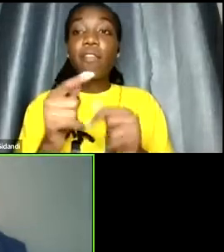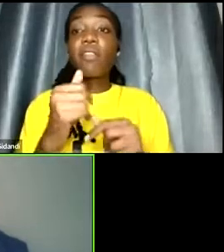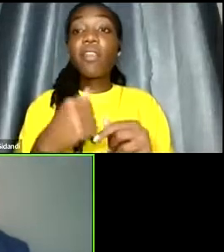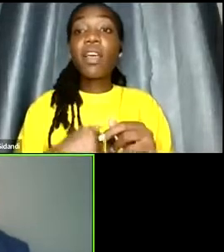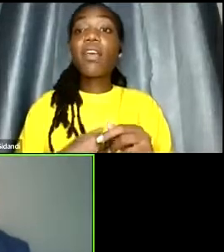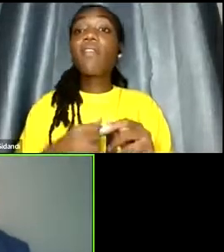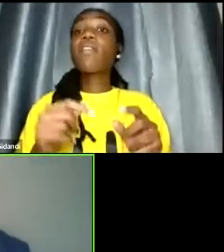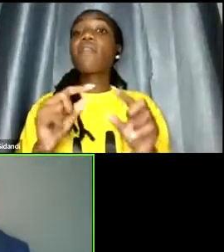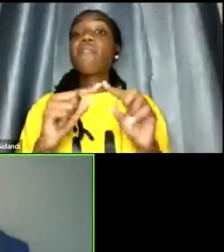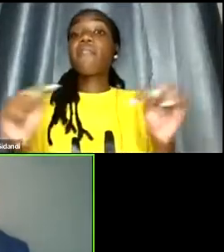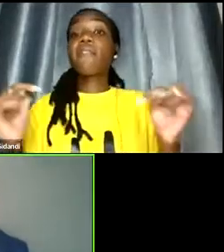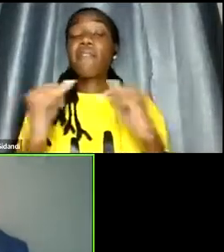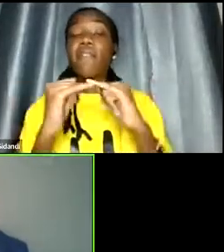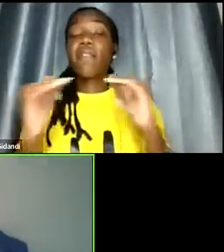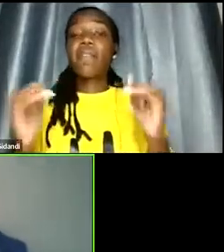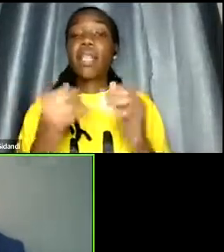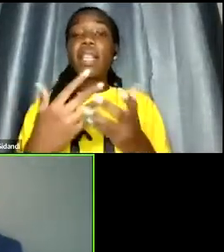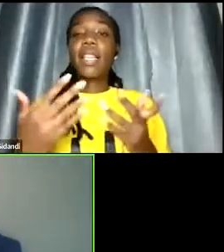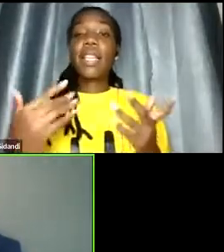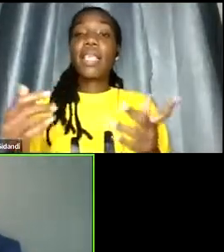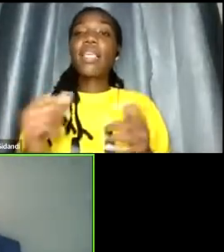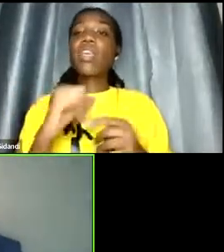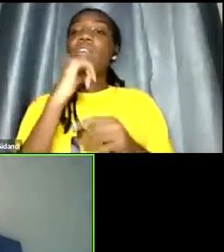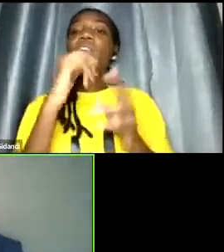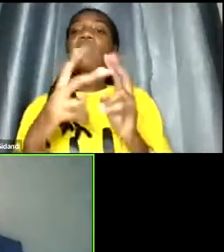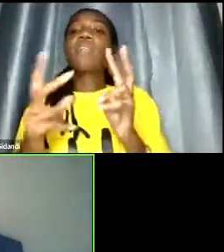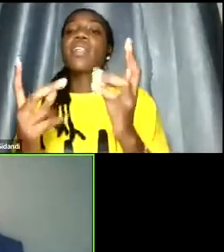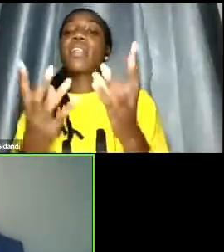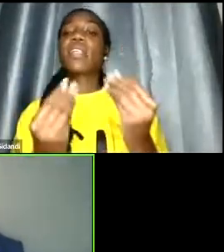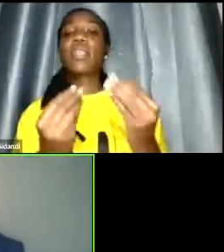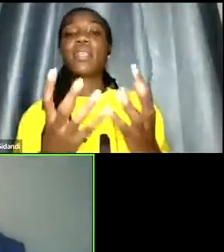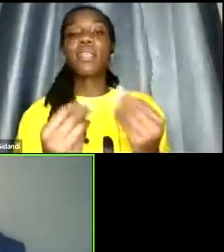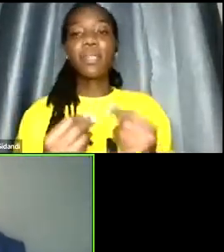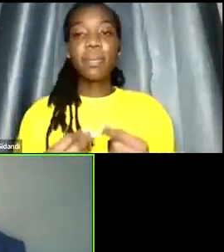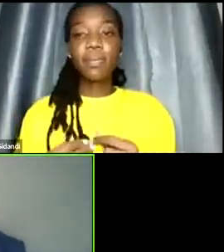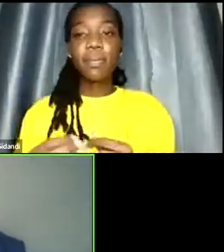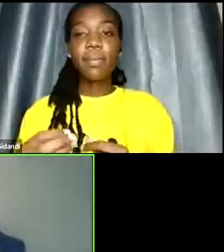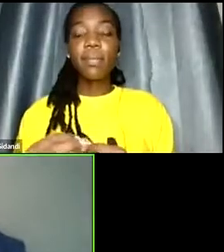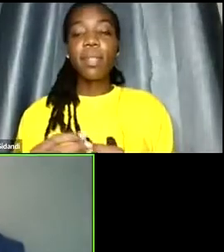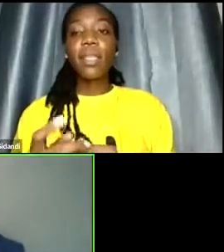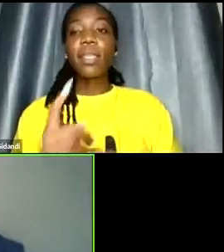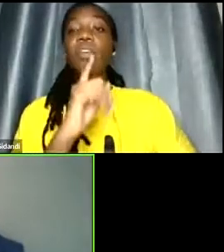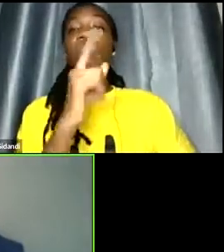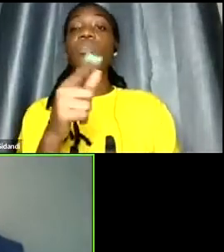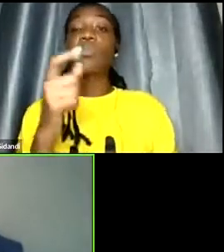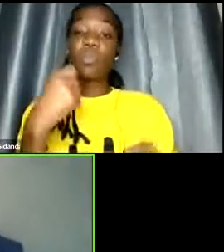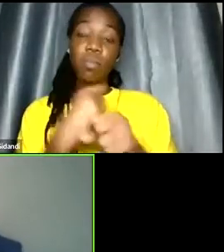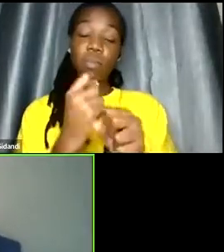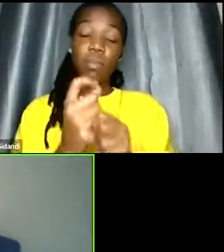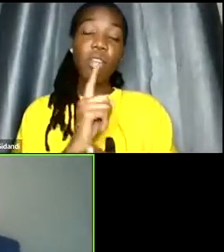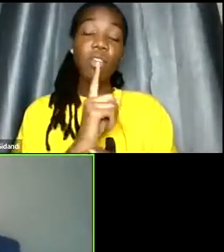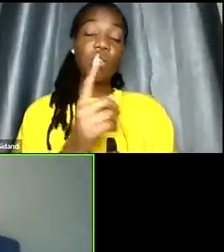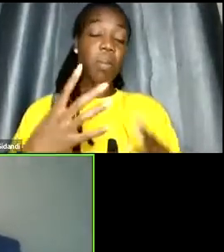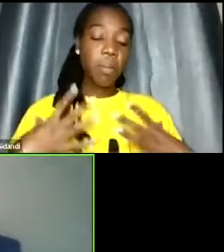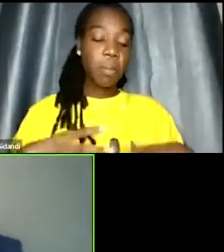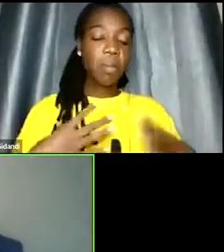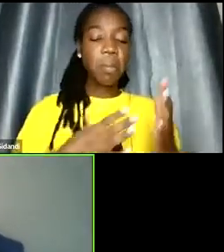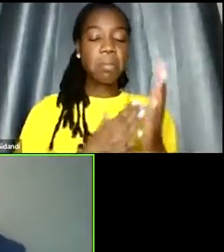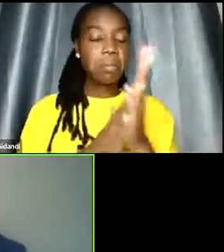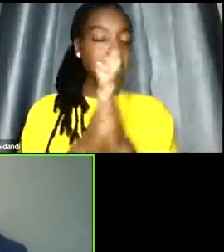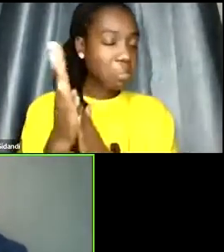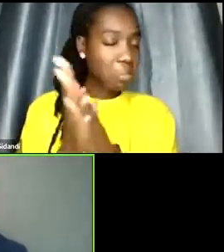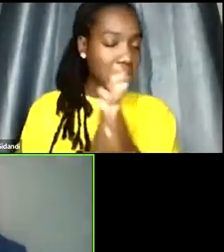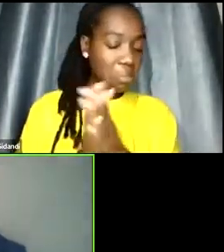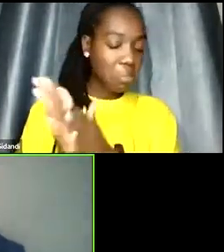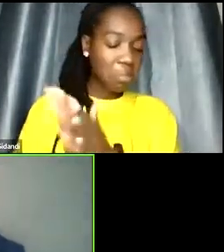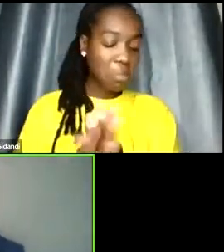it's not very easy to accommodate everybody. So how do you ensure that people are still engaged and interested? You no longer